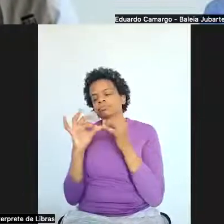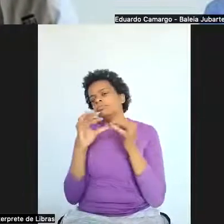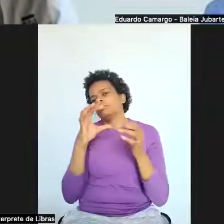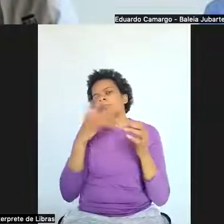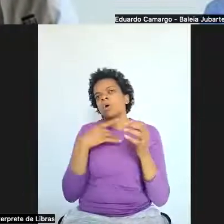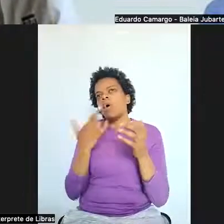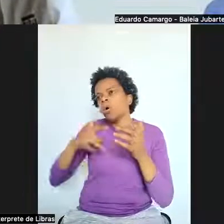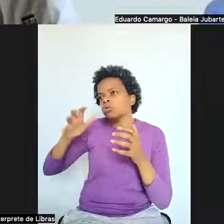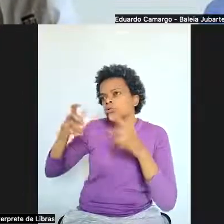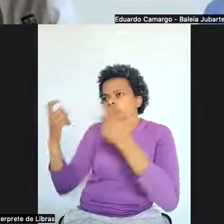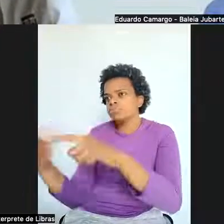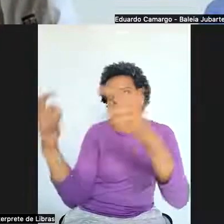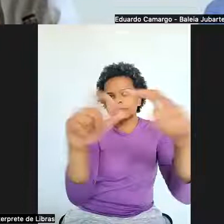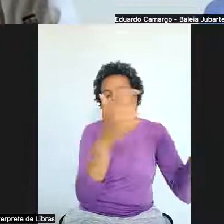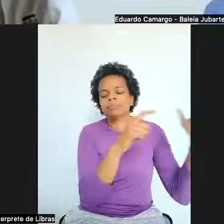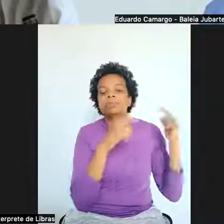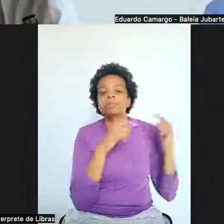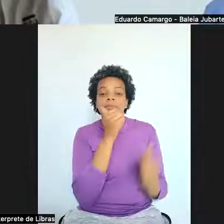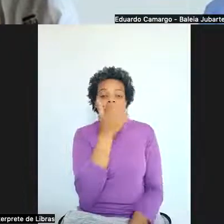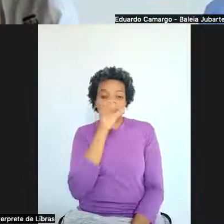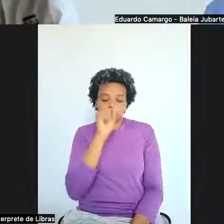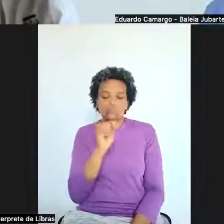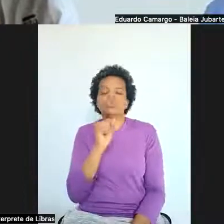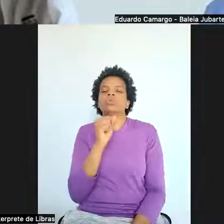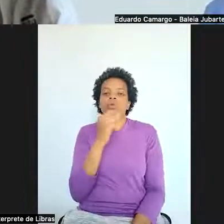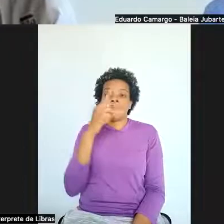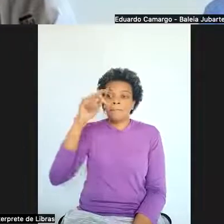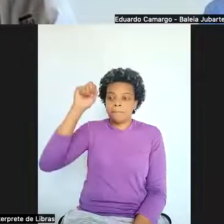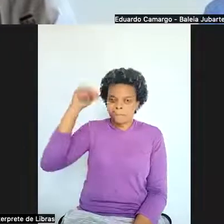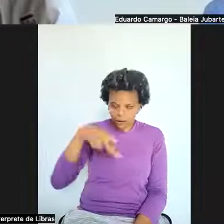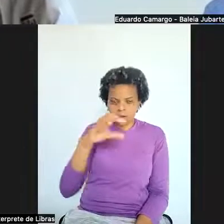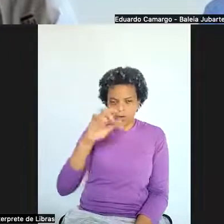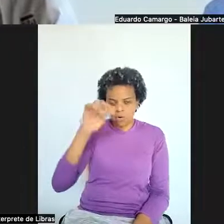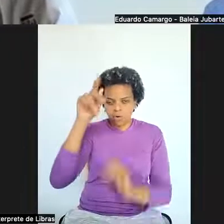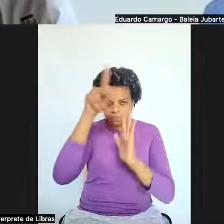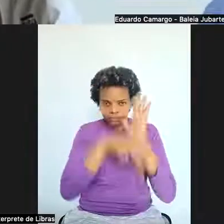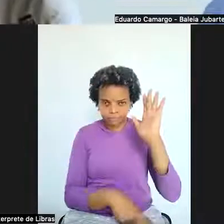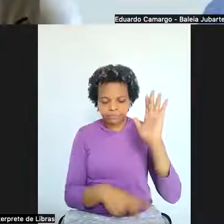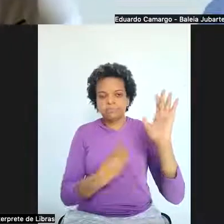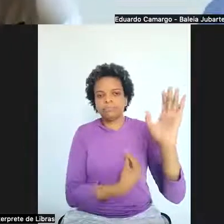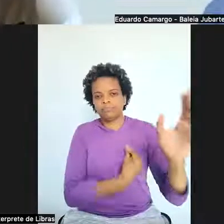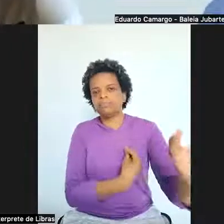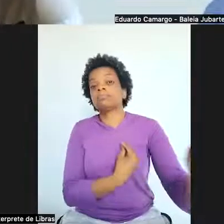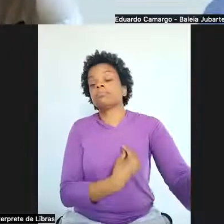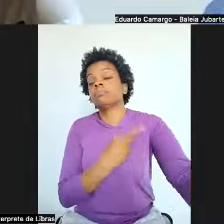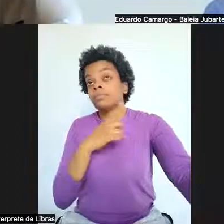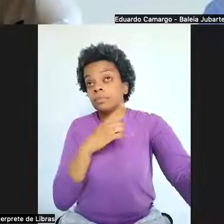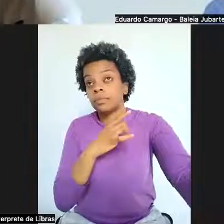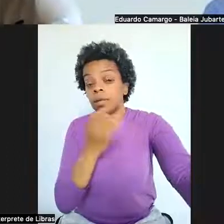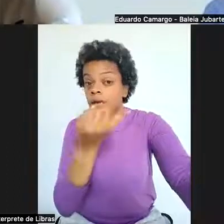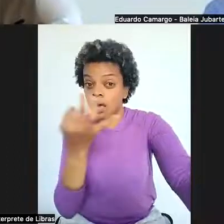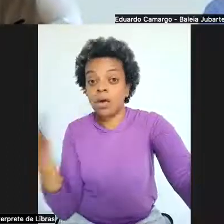environments, reef corals and the fish. So there are 18 areas of pancoros where Coral Vivo project